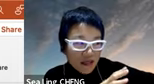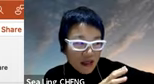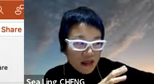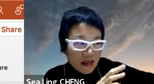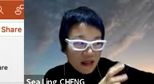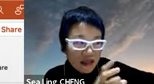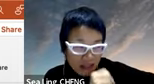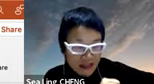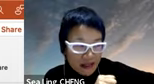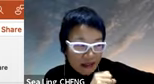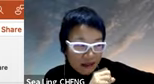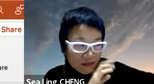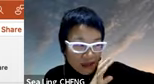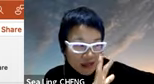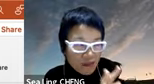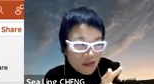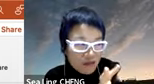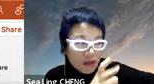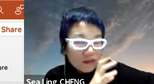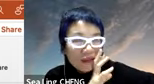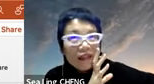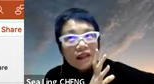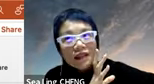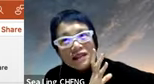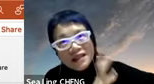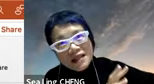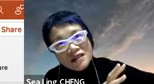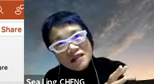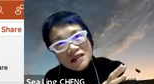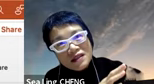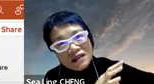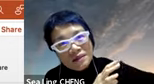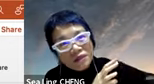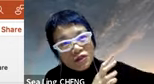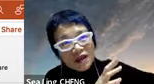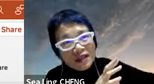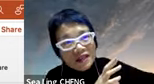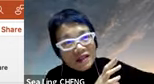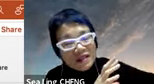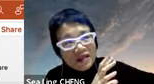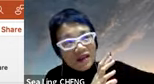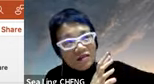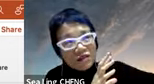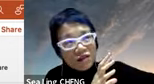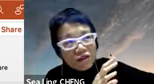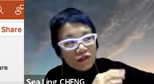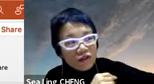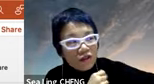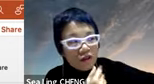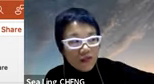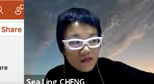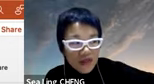theme and still is in this part of the world. And the second trend is research